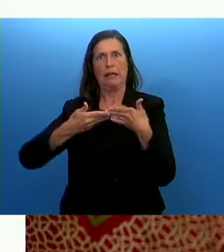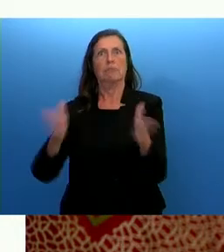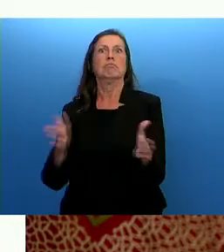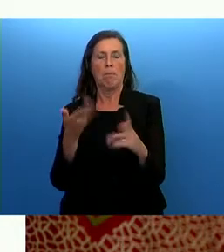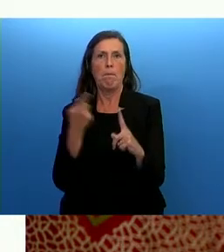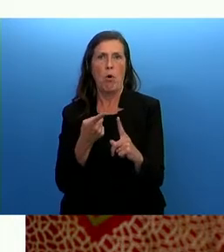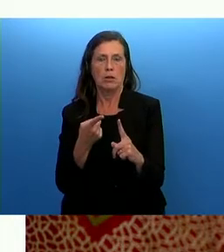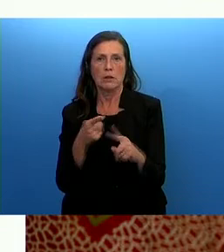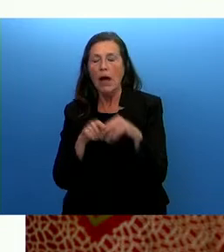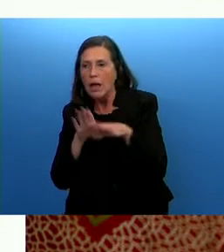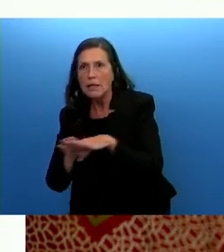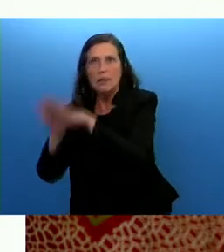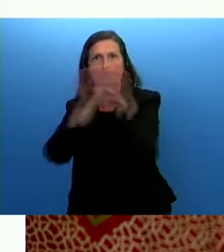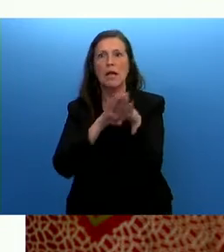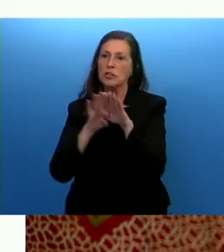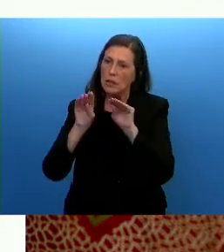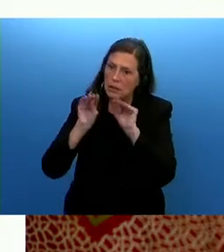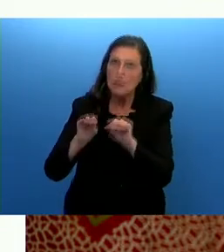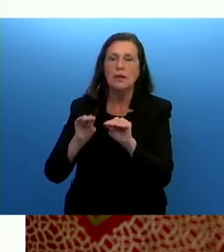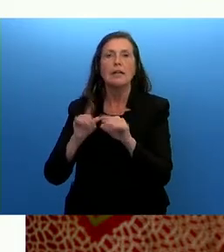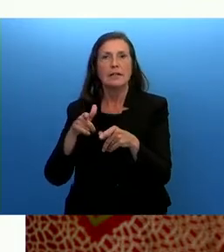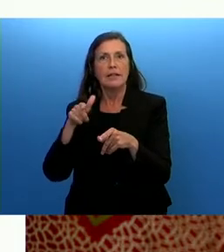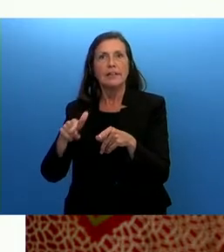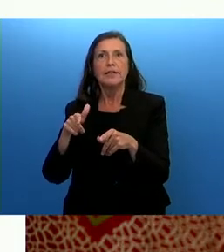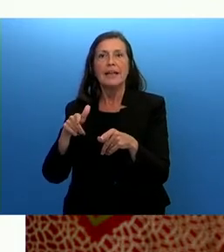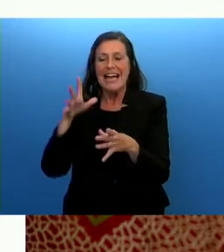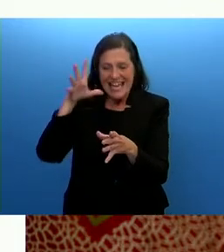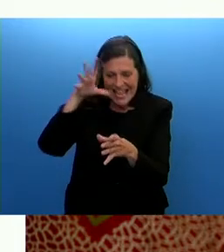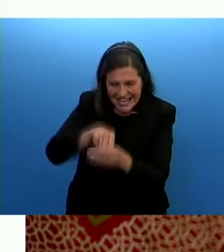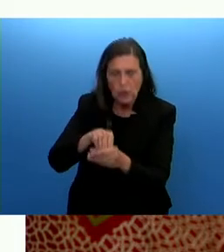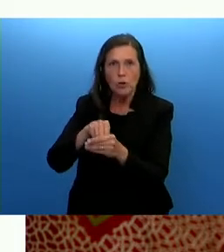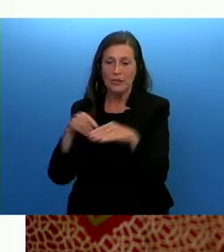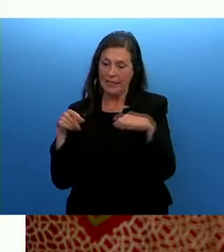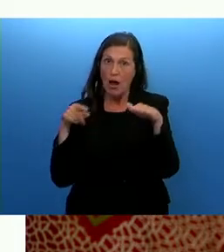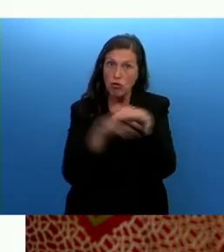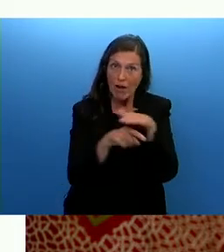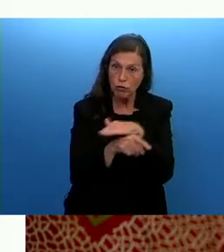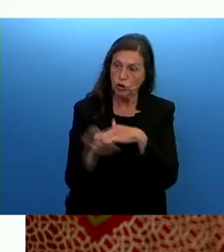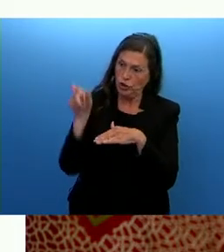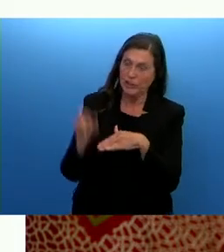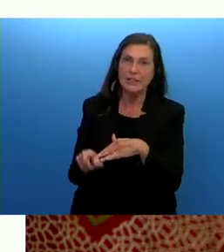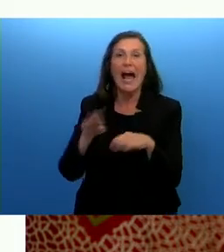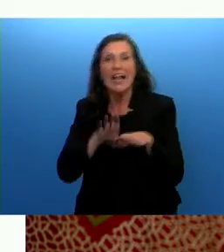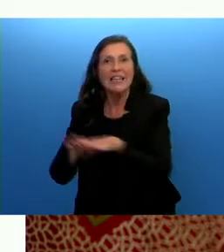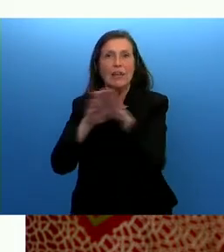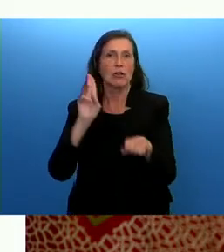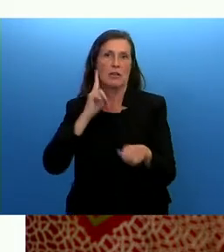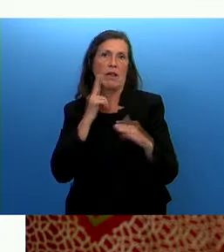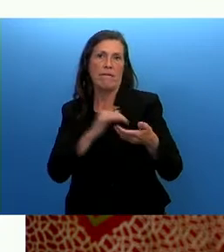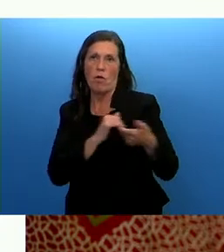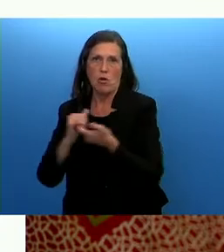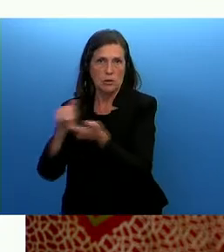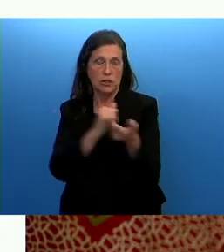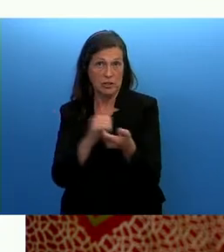deaf people and their invaluable role in including refugees. National deaf organizations around the